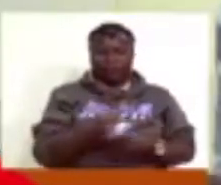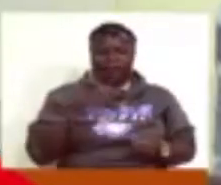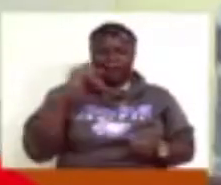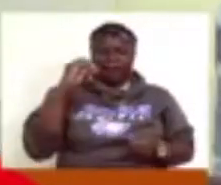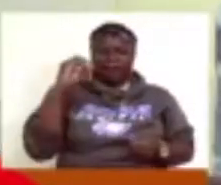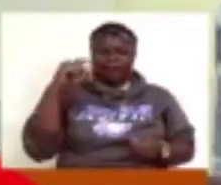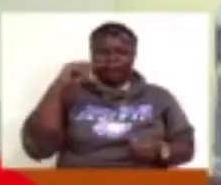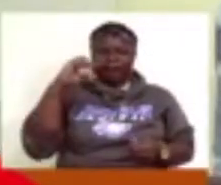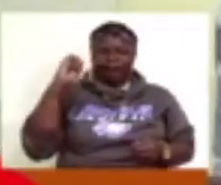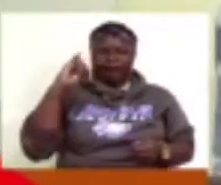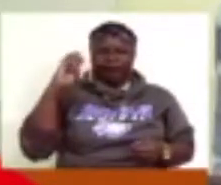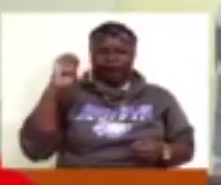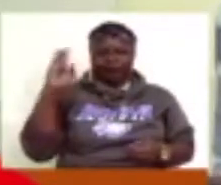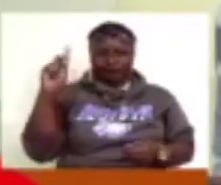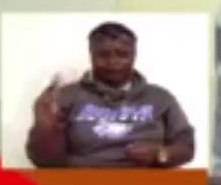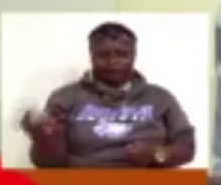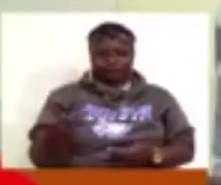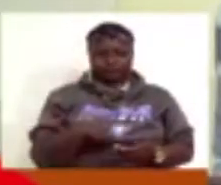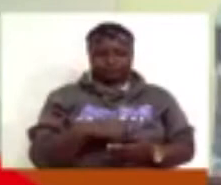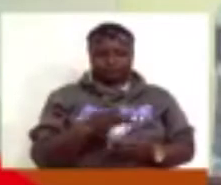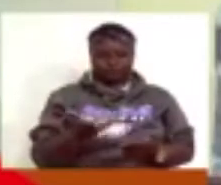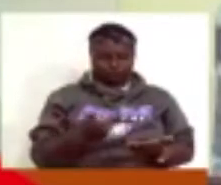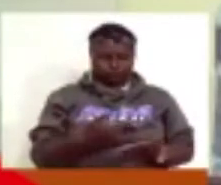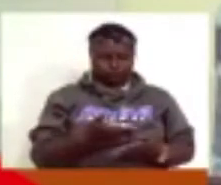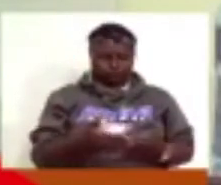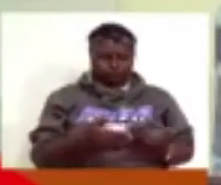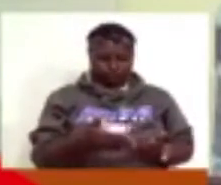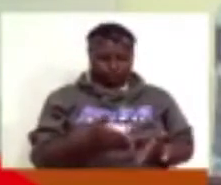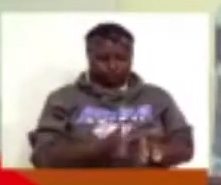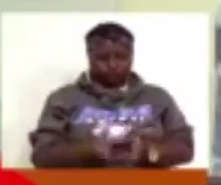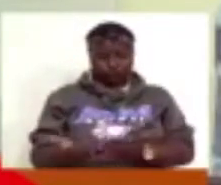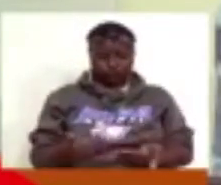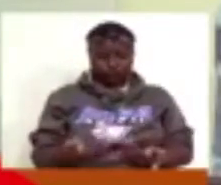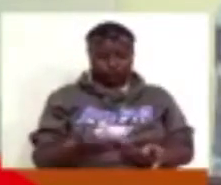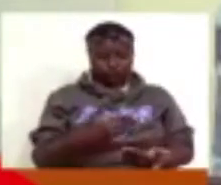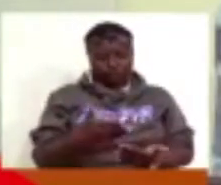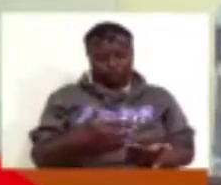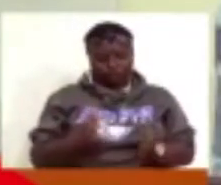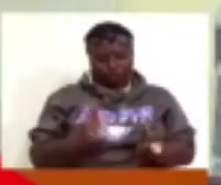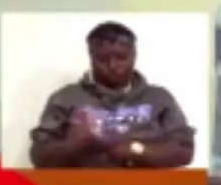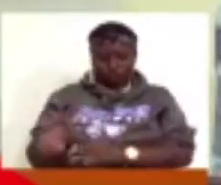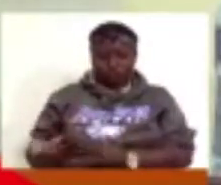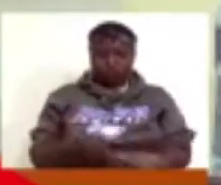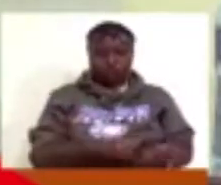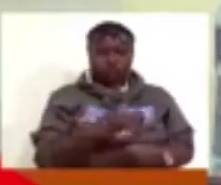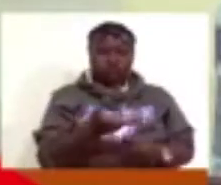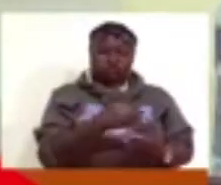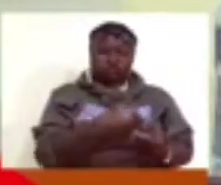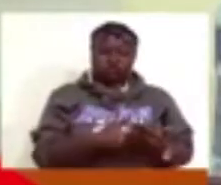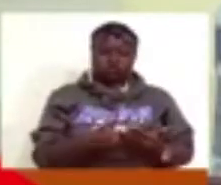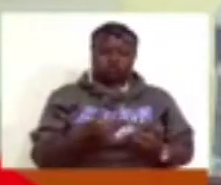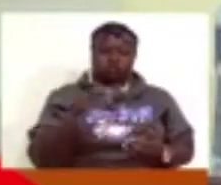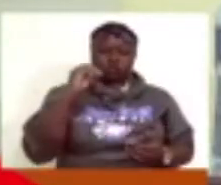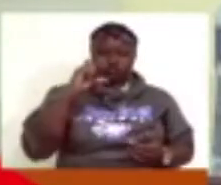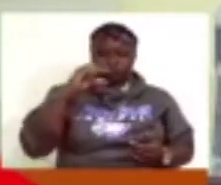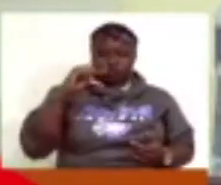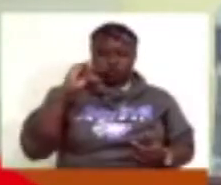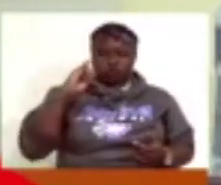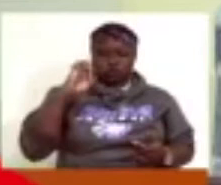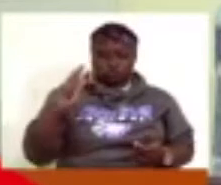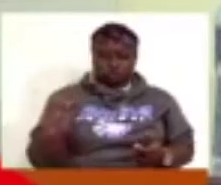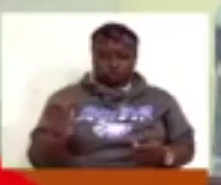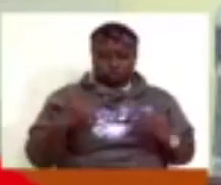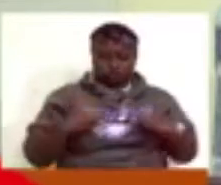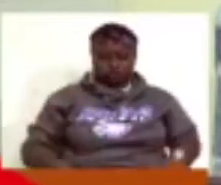Ogiek. During the process and including in the barrio, there was a passionate plea by the people from the Ogiek community,